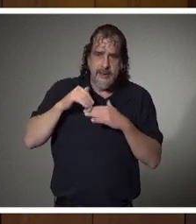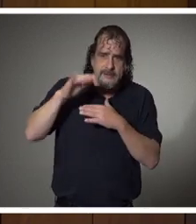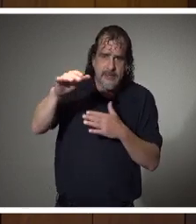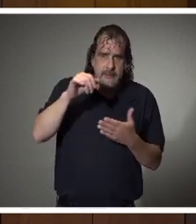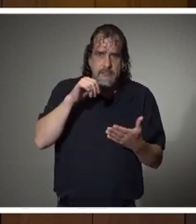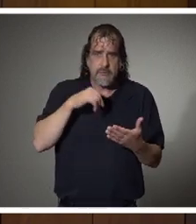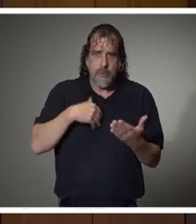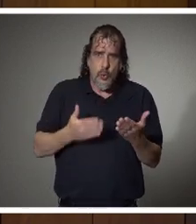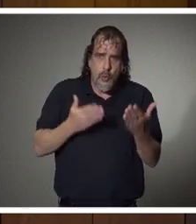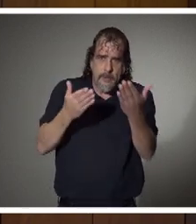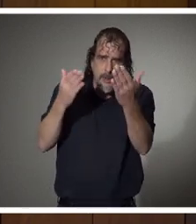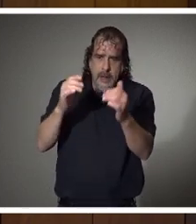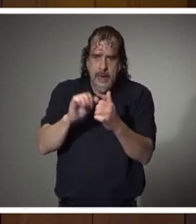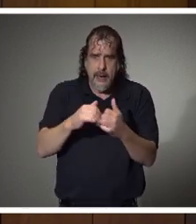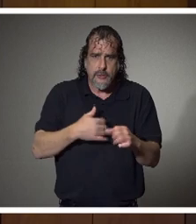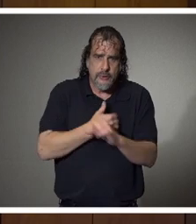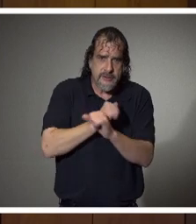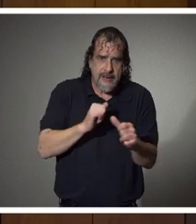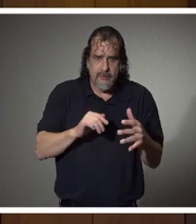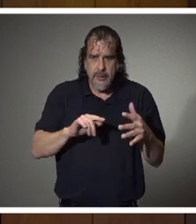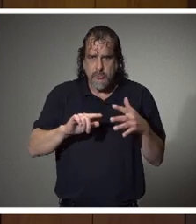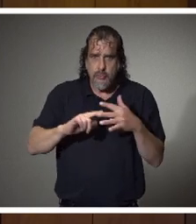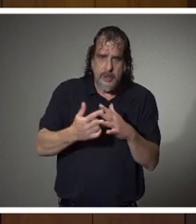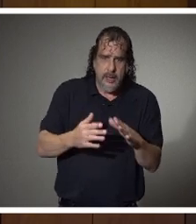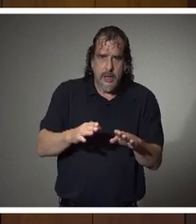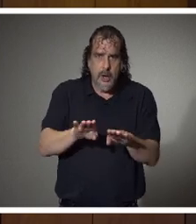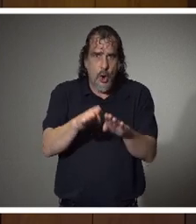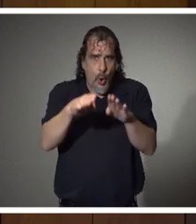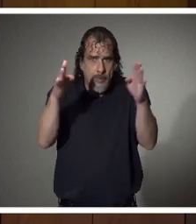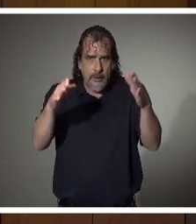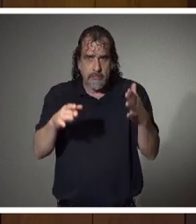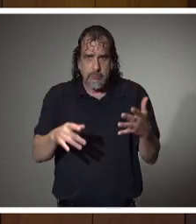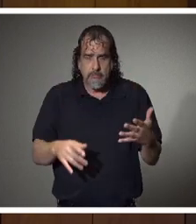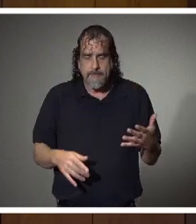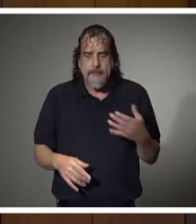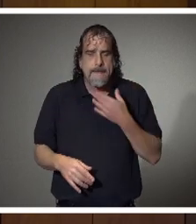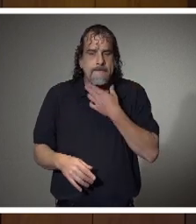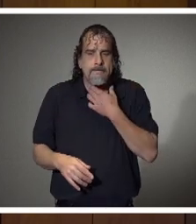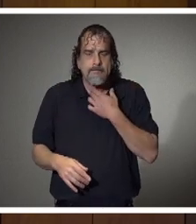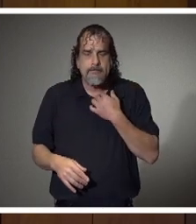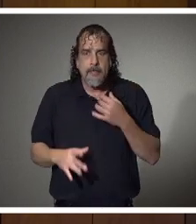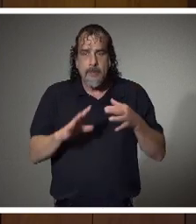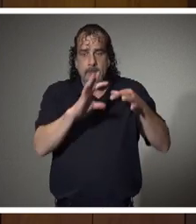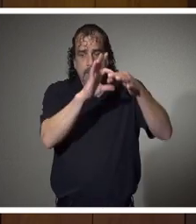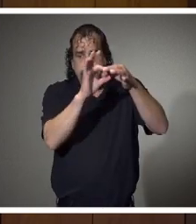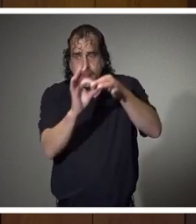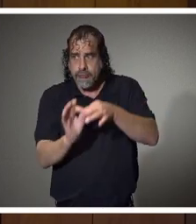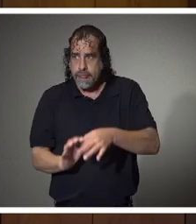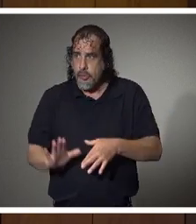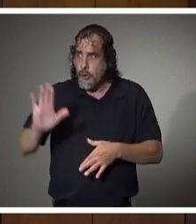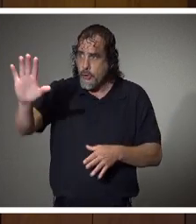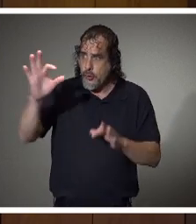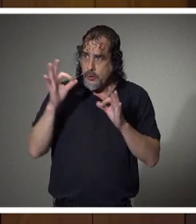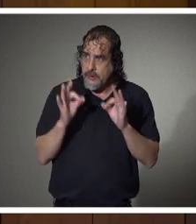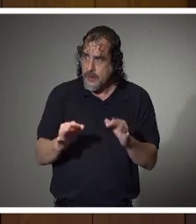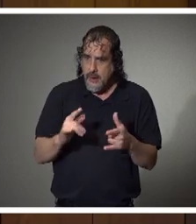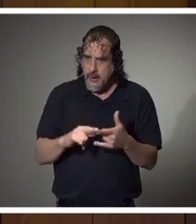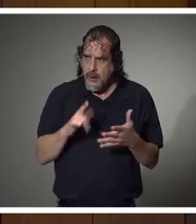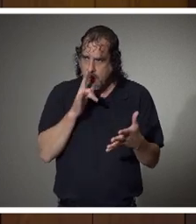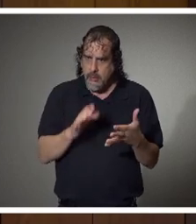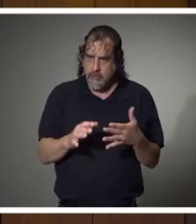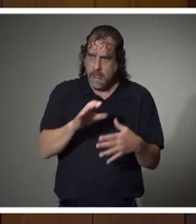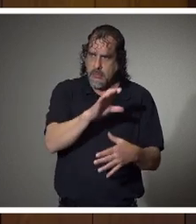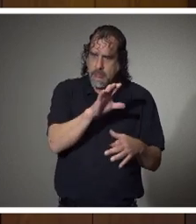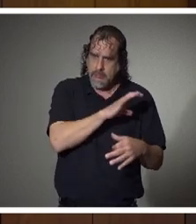ideas on how to safely begin opening. In terms of the chain of command, does that decision rest with you, the